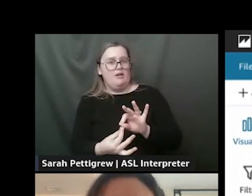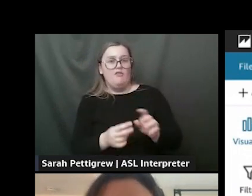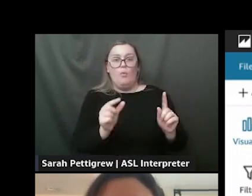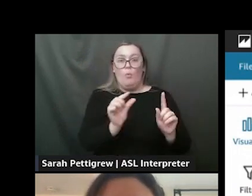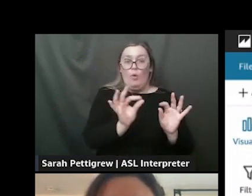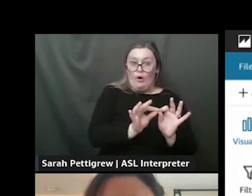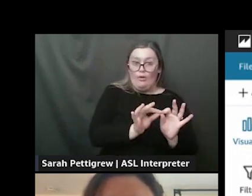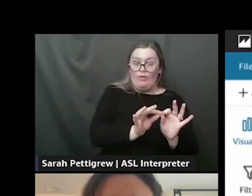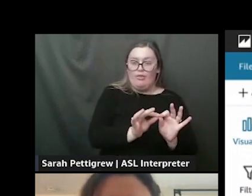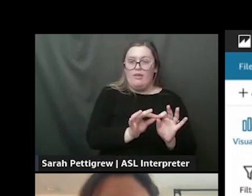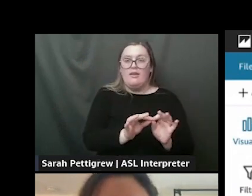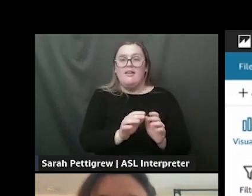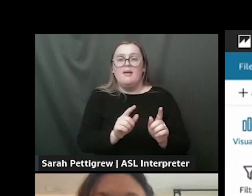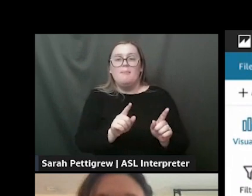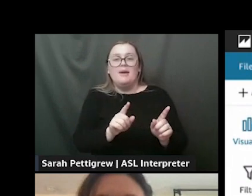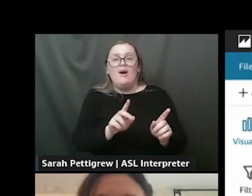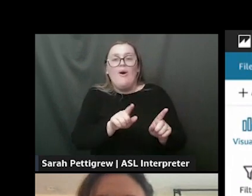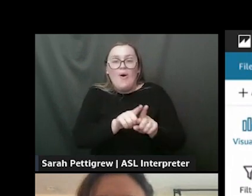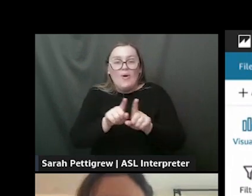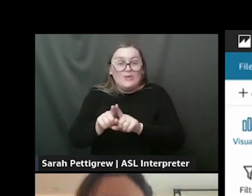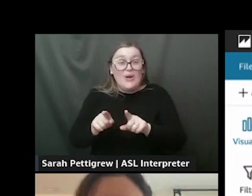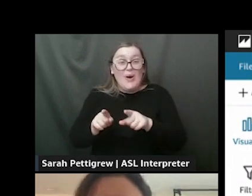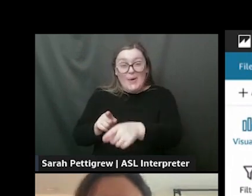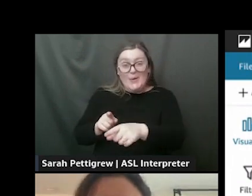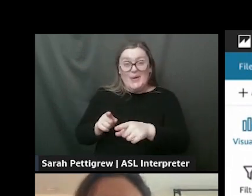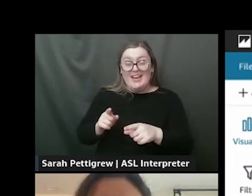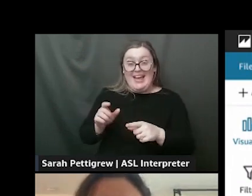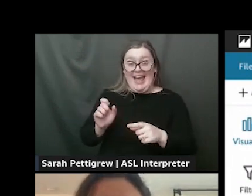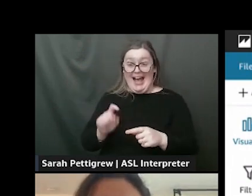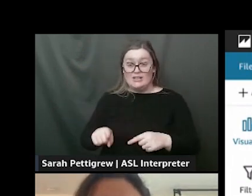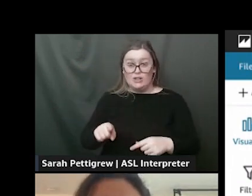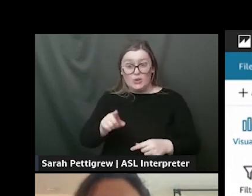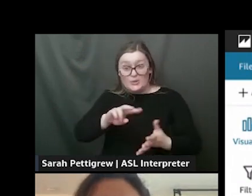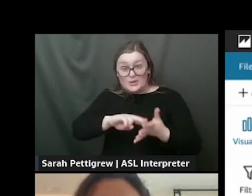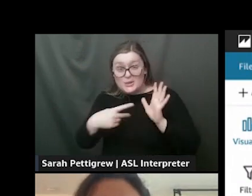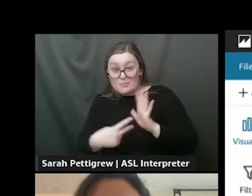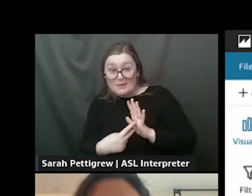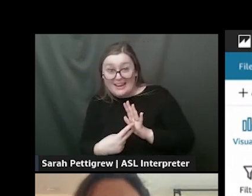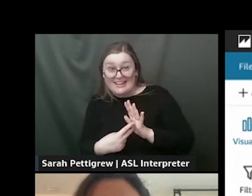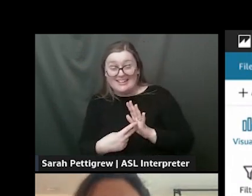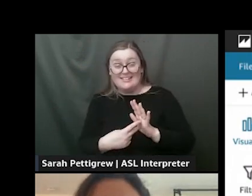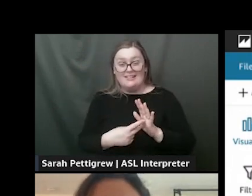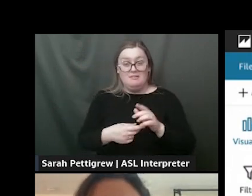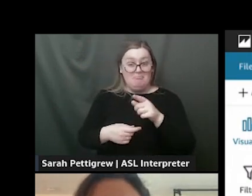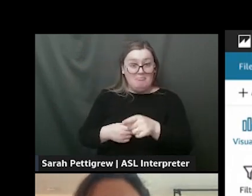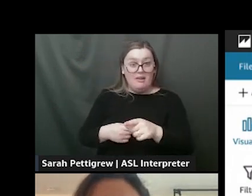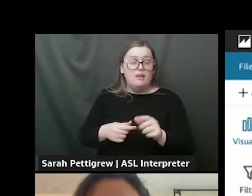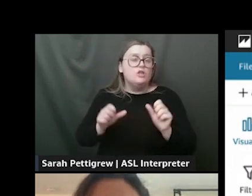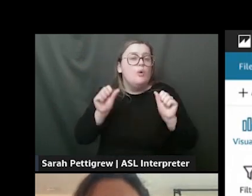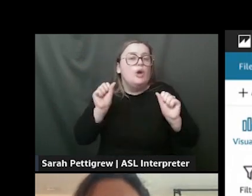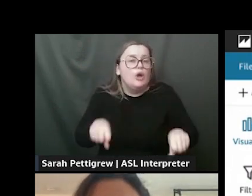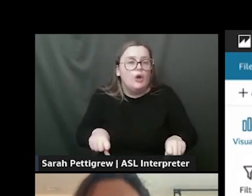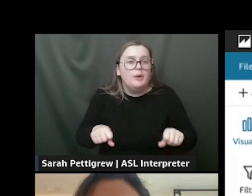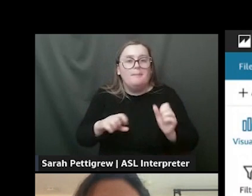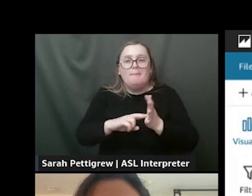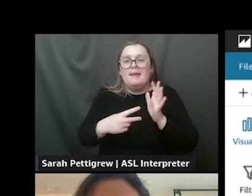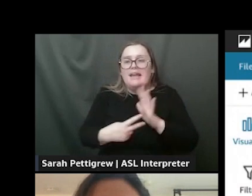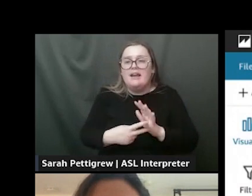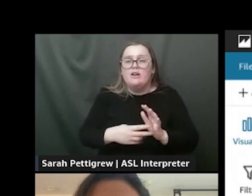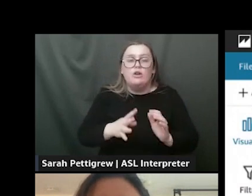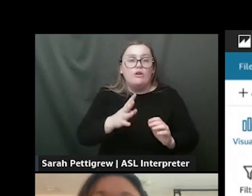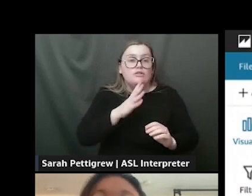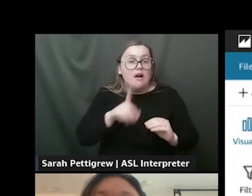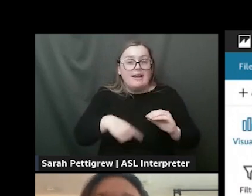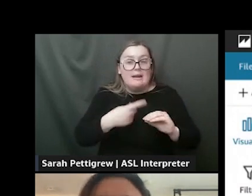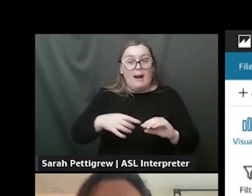a did you mean, because multiple parts of your data actually match that word. So it could be that you were talking about profit.